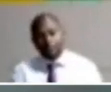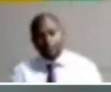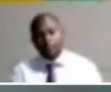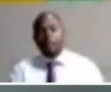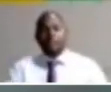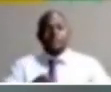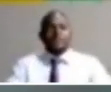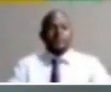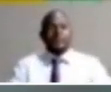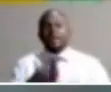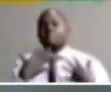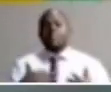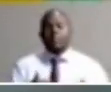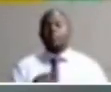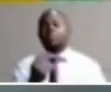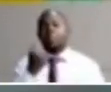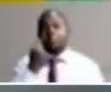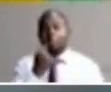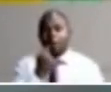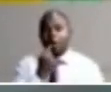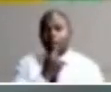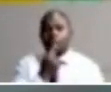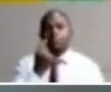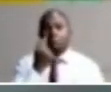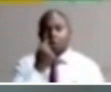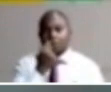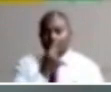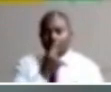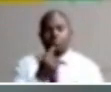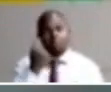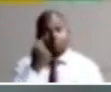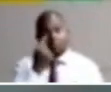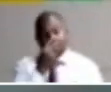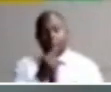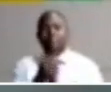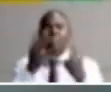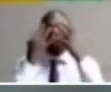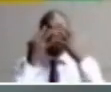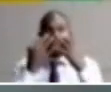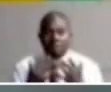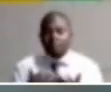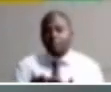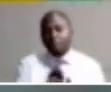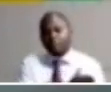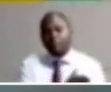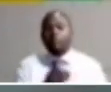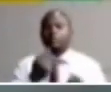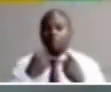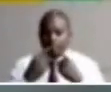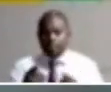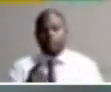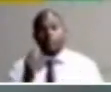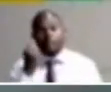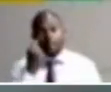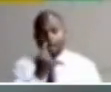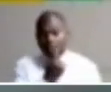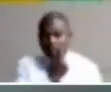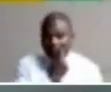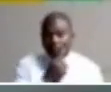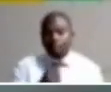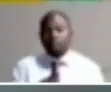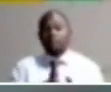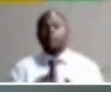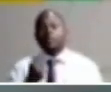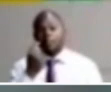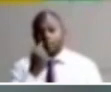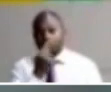and touching oneself in the soft parts of one's body, which I've already mentioned, the eyes, the